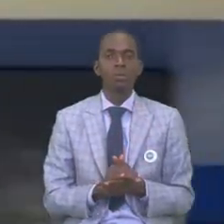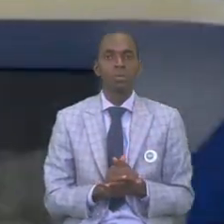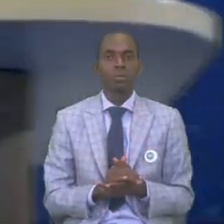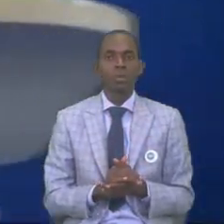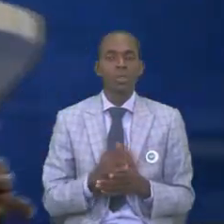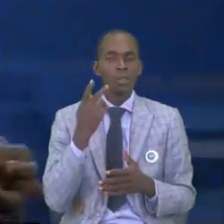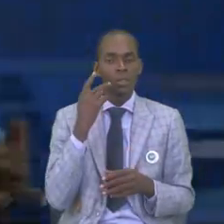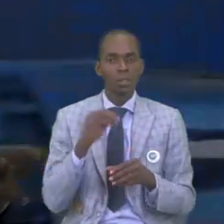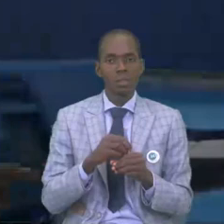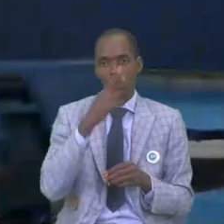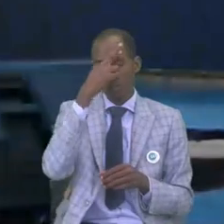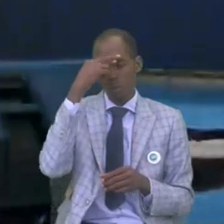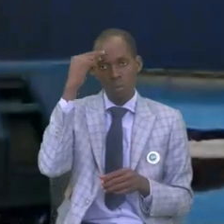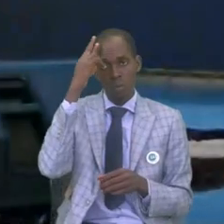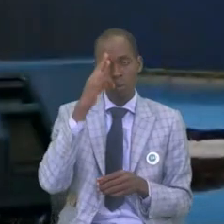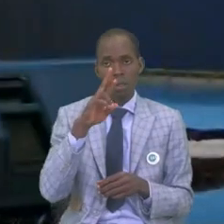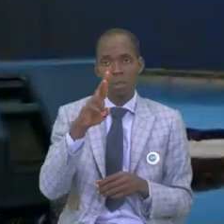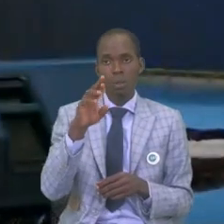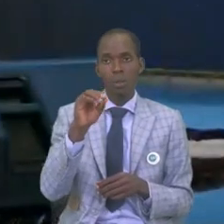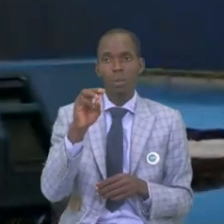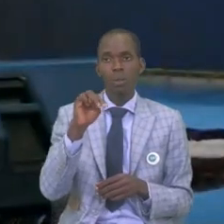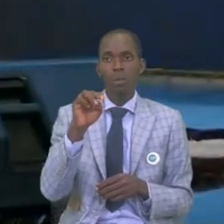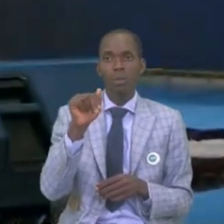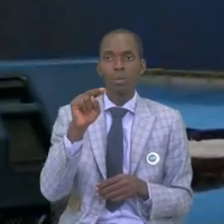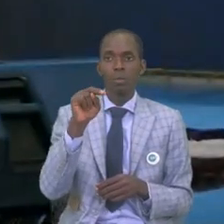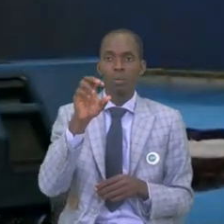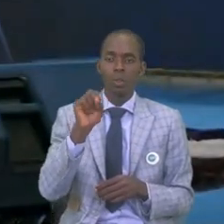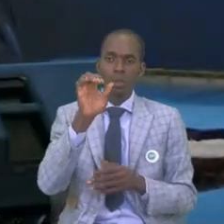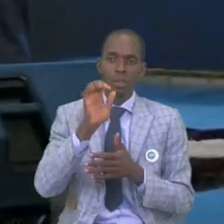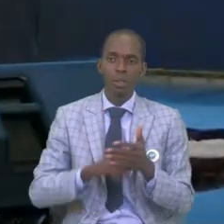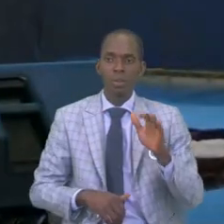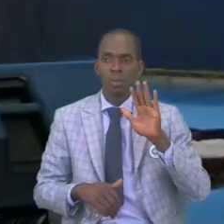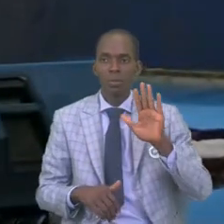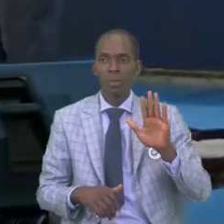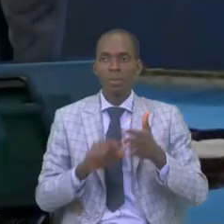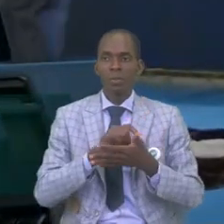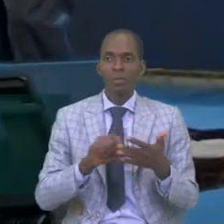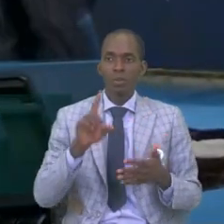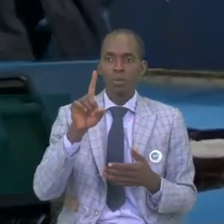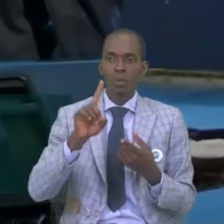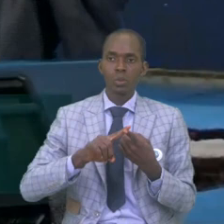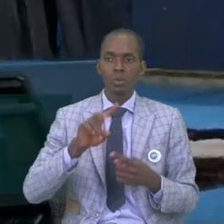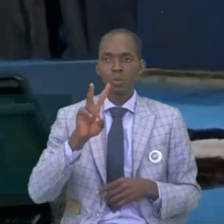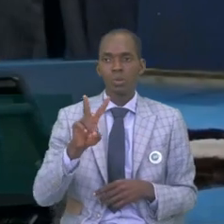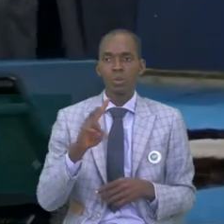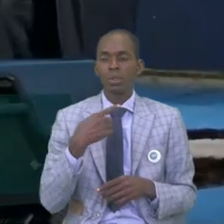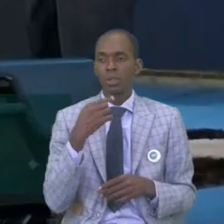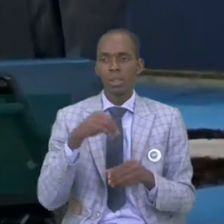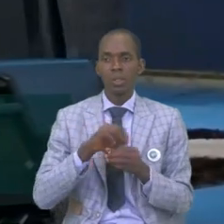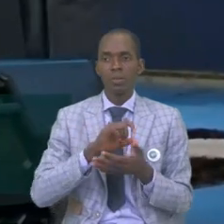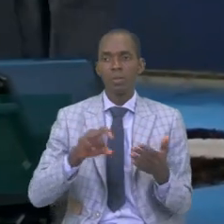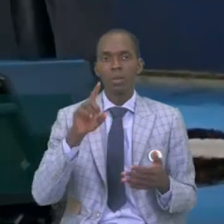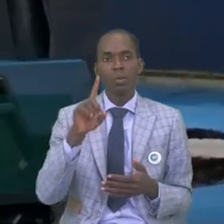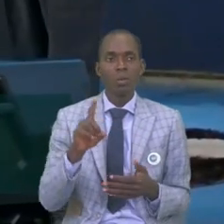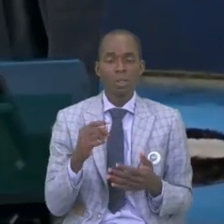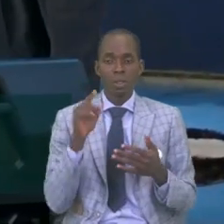chapter 5. I'm reading from verses 1 and 2. Romans chapter 5, reading from verse 1, it says, therefore, being justified